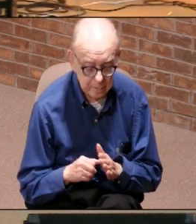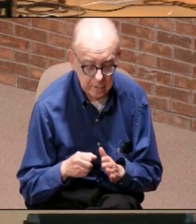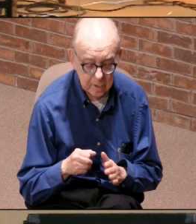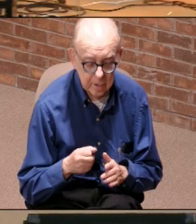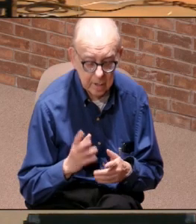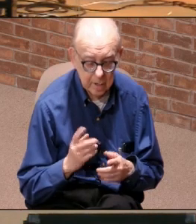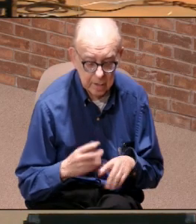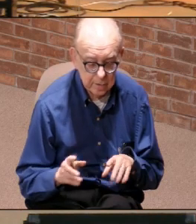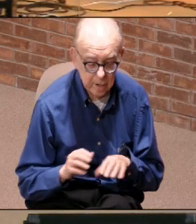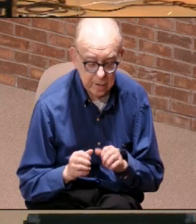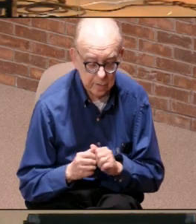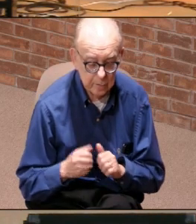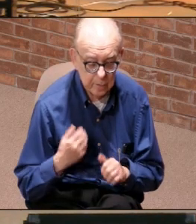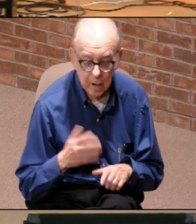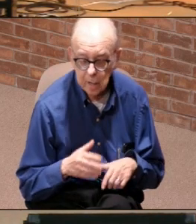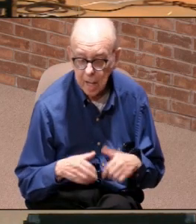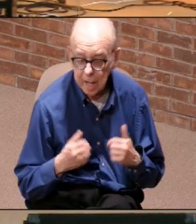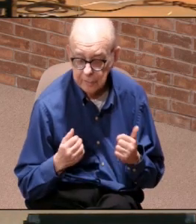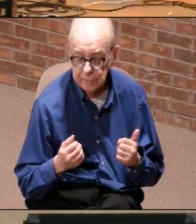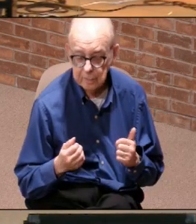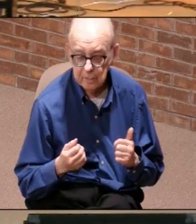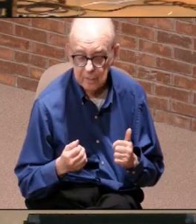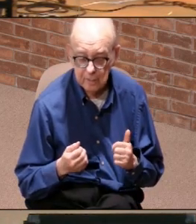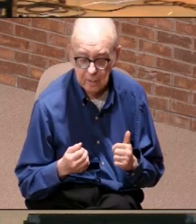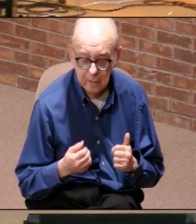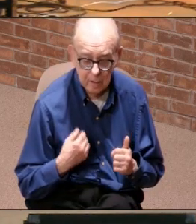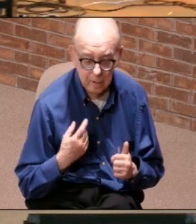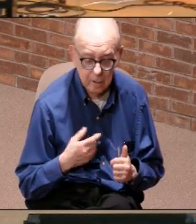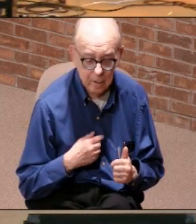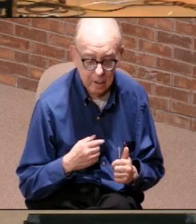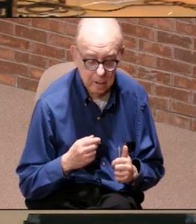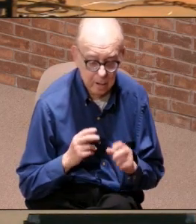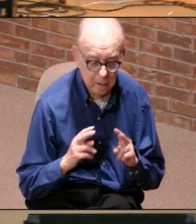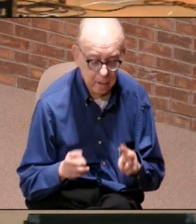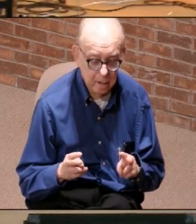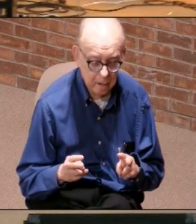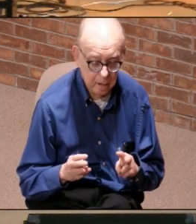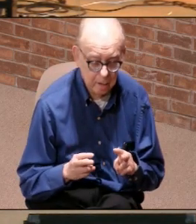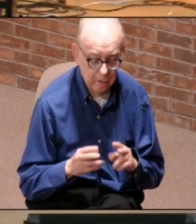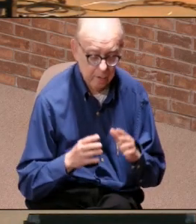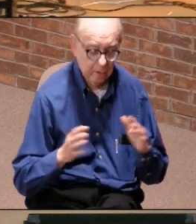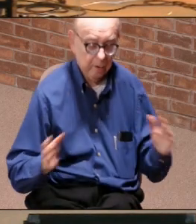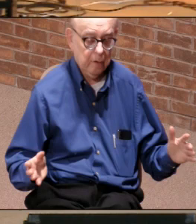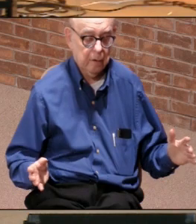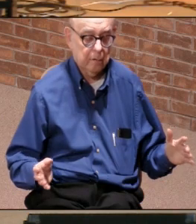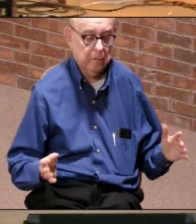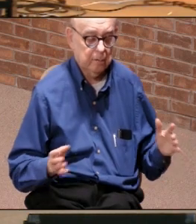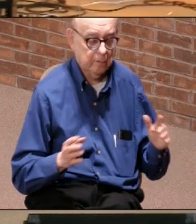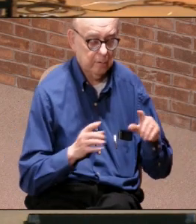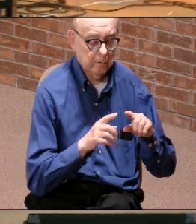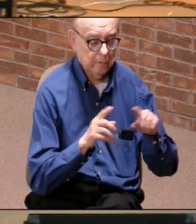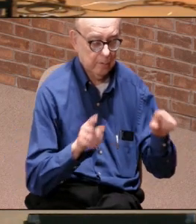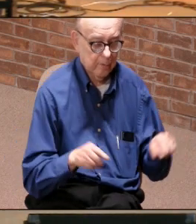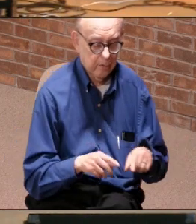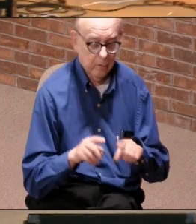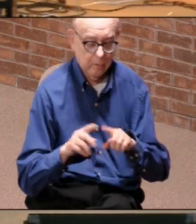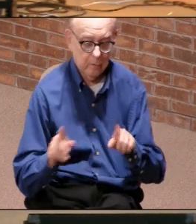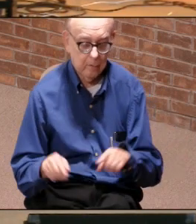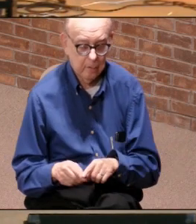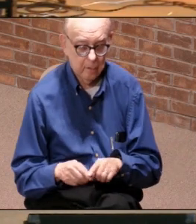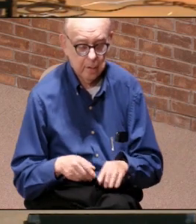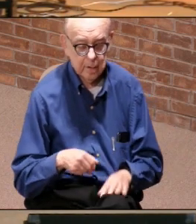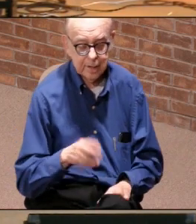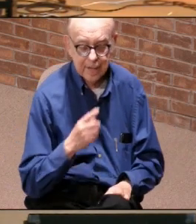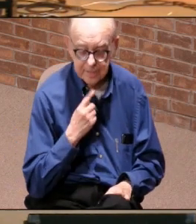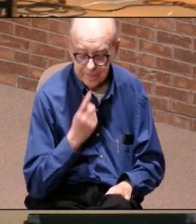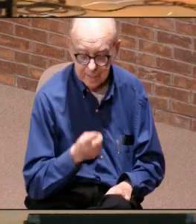God's trying to do to our lives. We're looking at this big, huge, fuzzy lens, and what he's trying to do is say, hold